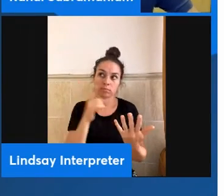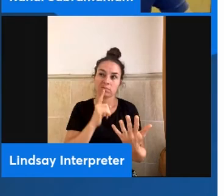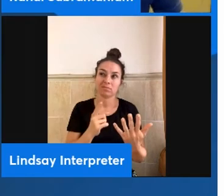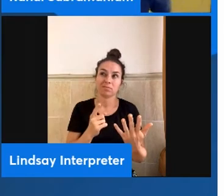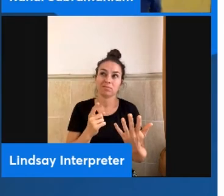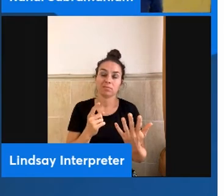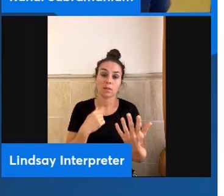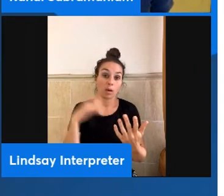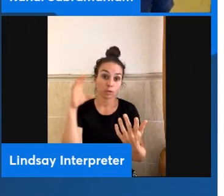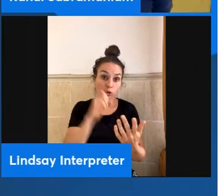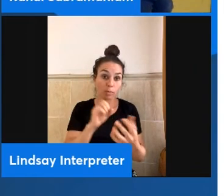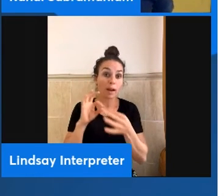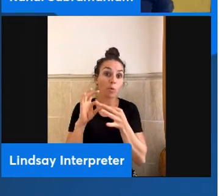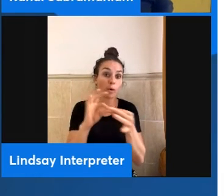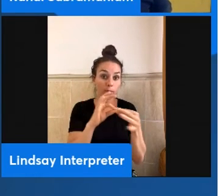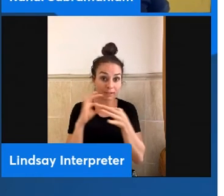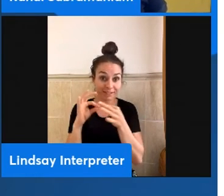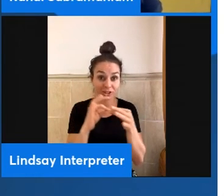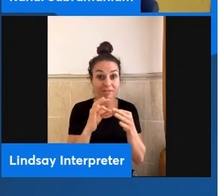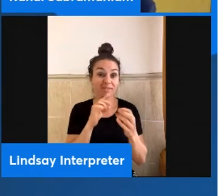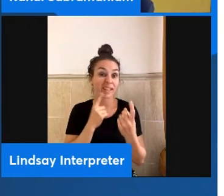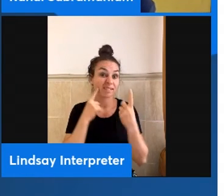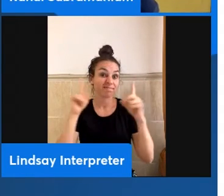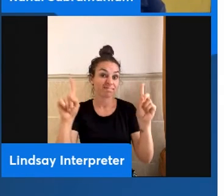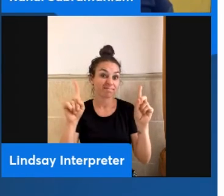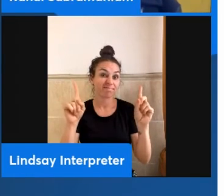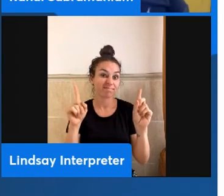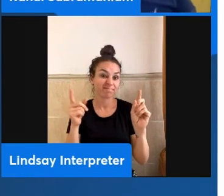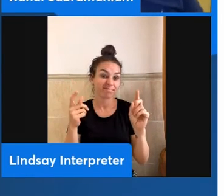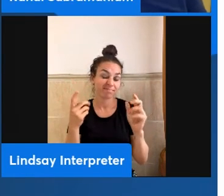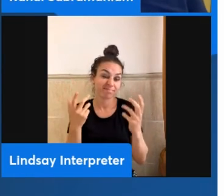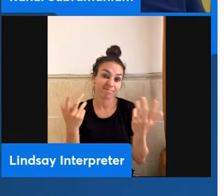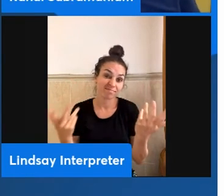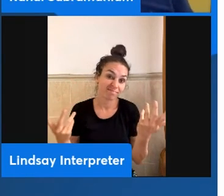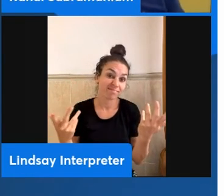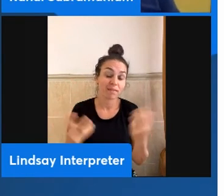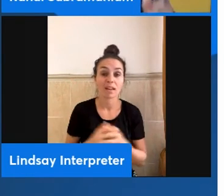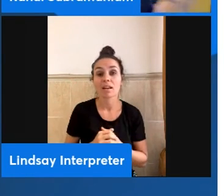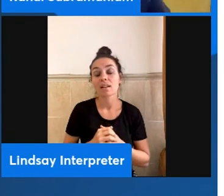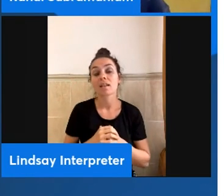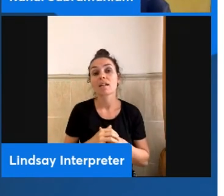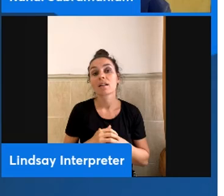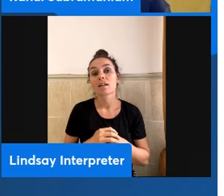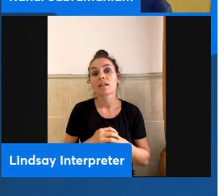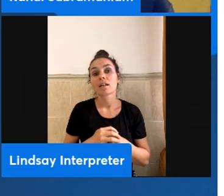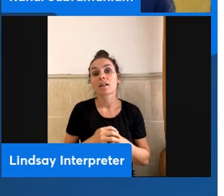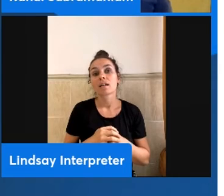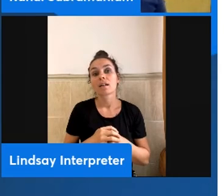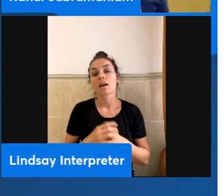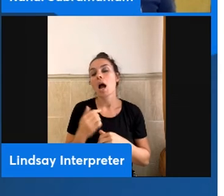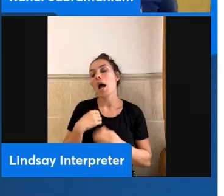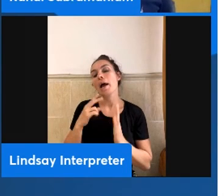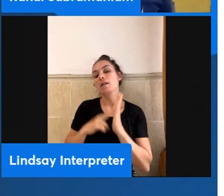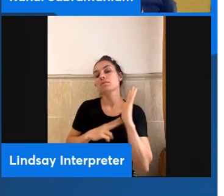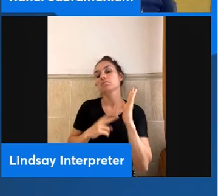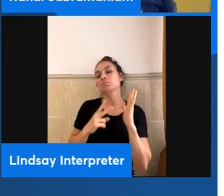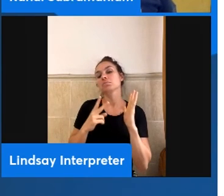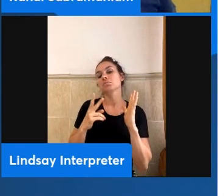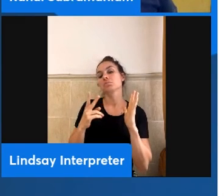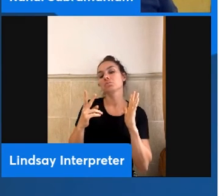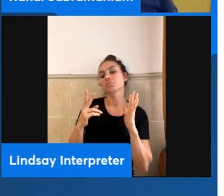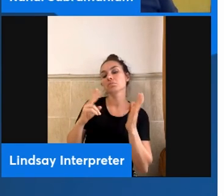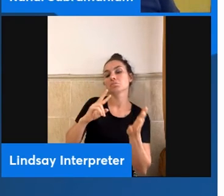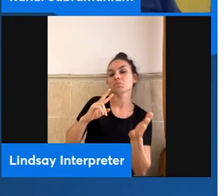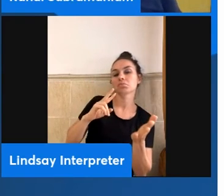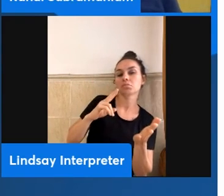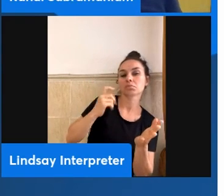that cooperation tends to win in these cases. I have a slightly different take on this one. I think